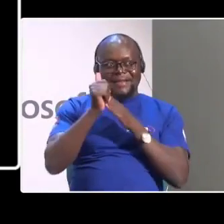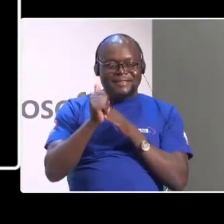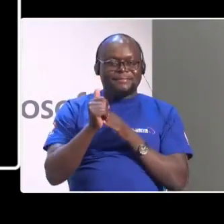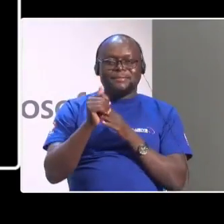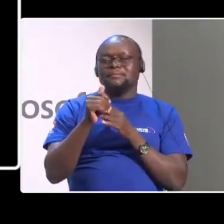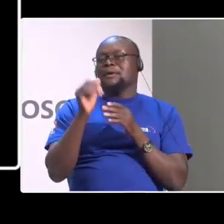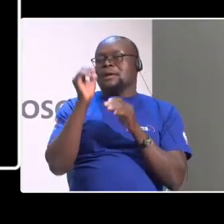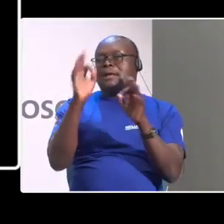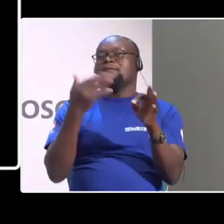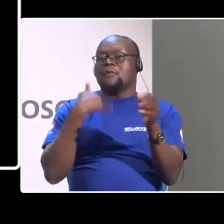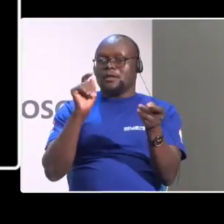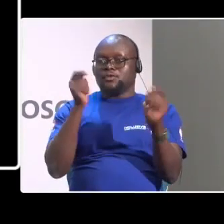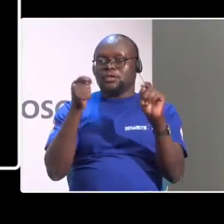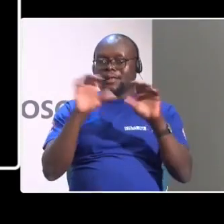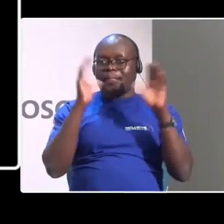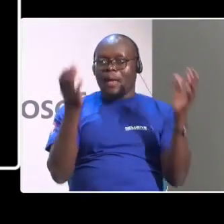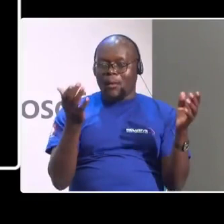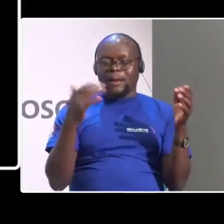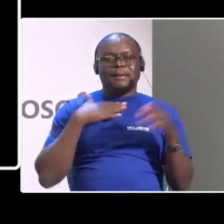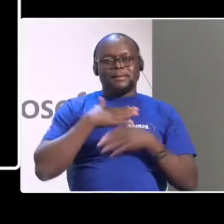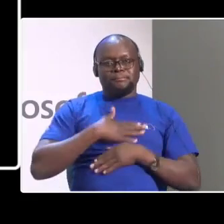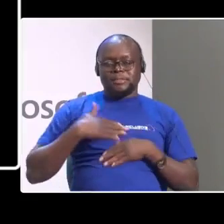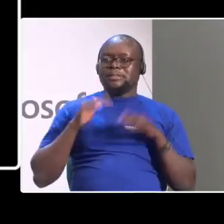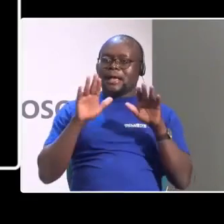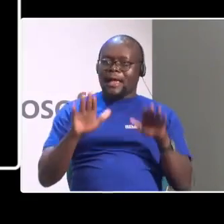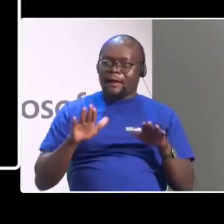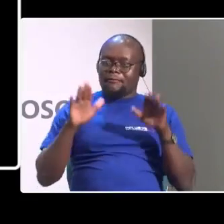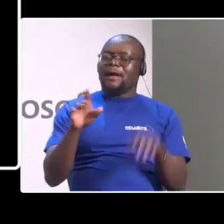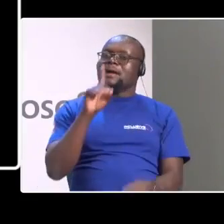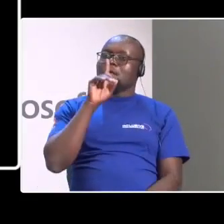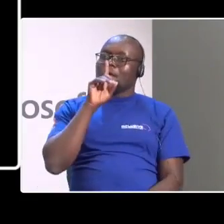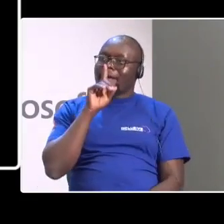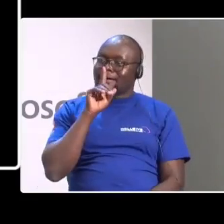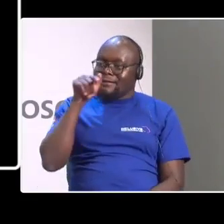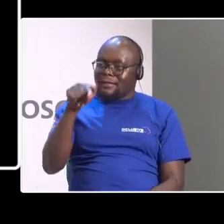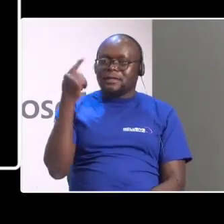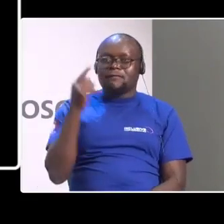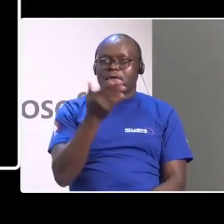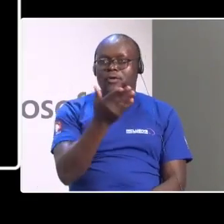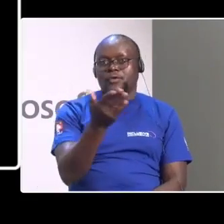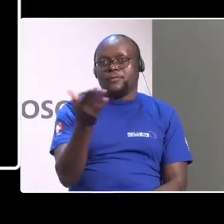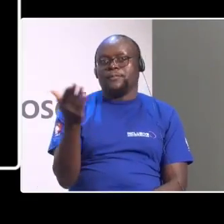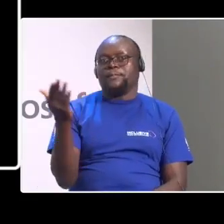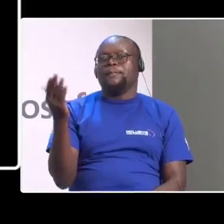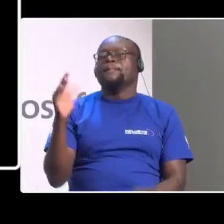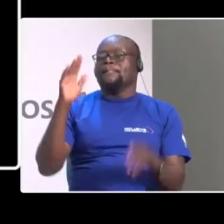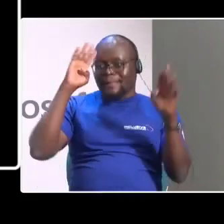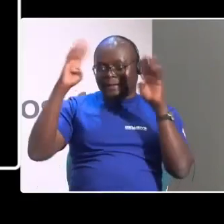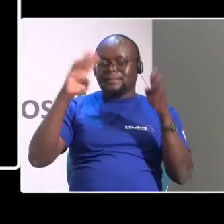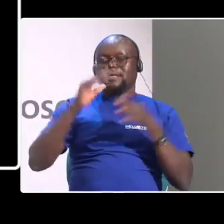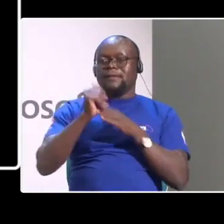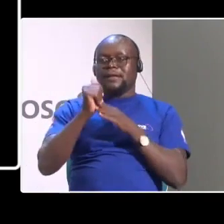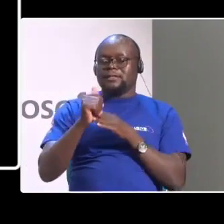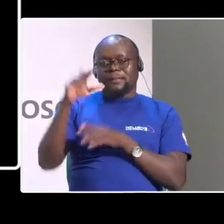this: if you want to change the world kindly, carefully, and quietly, then this is for you. Creative leadership